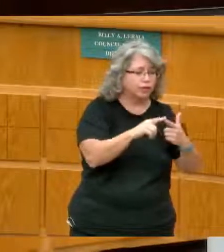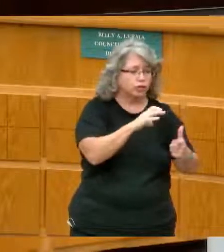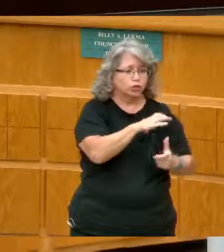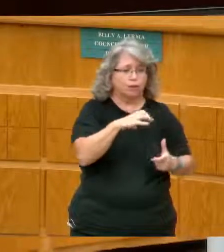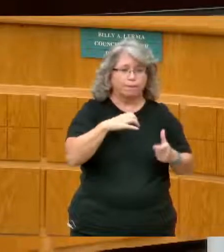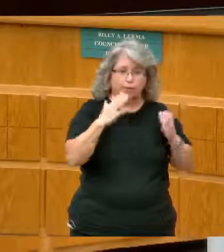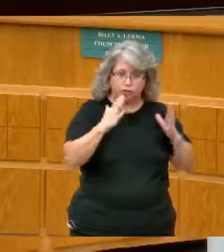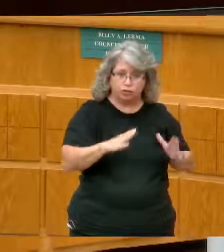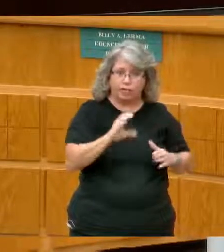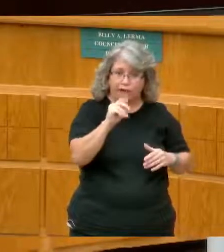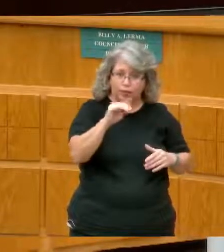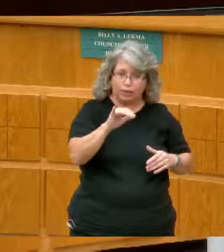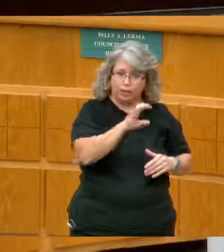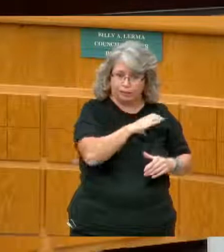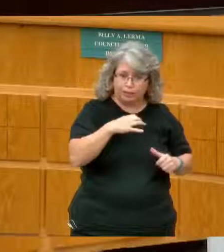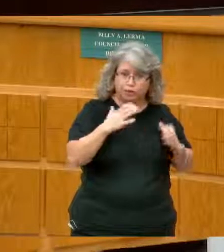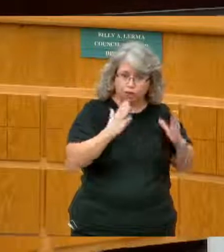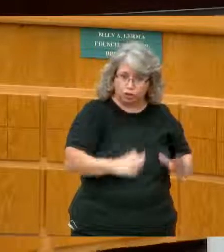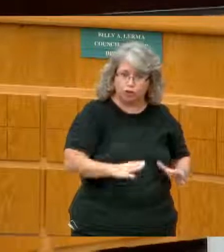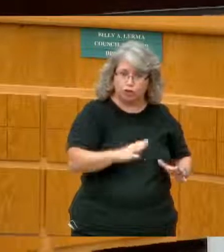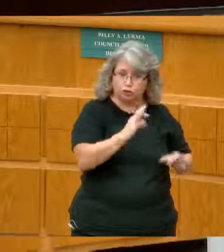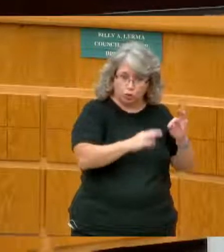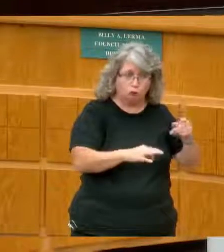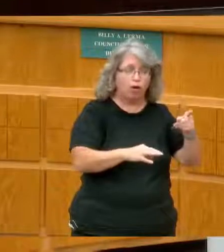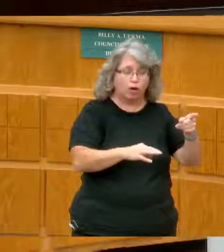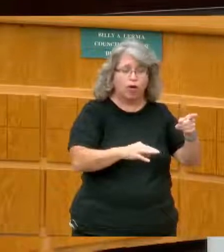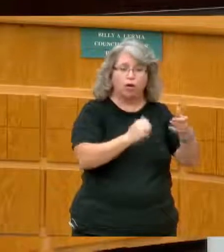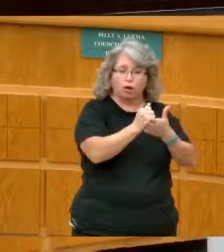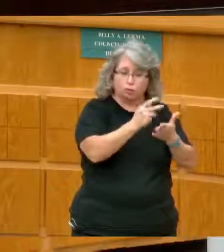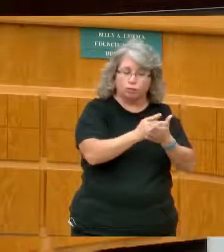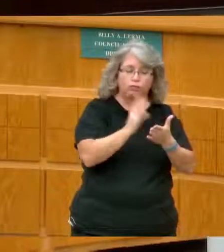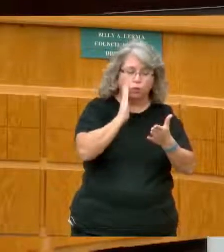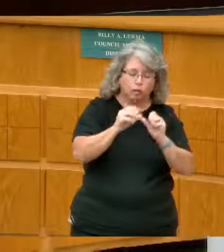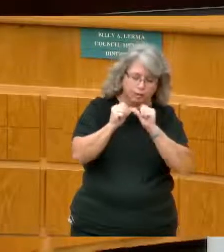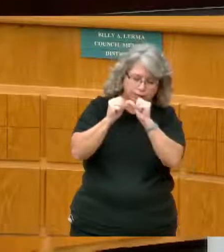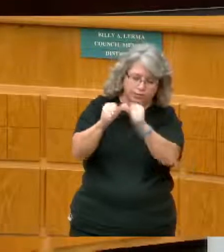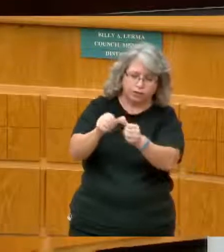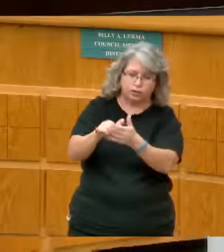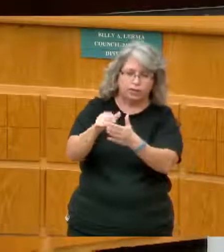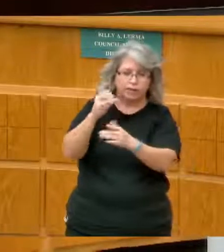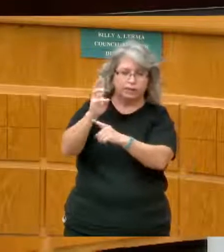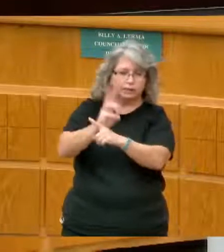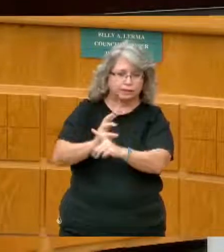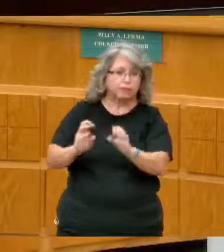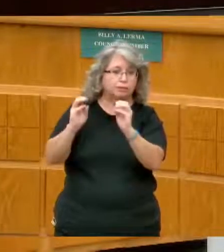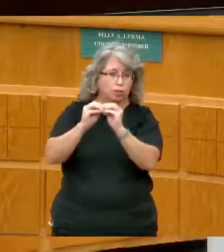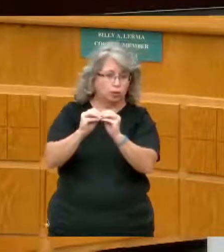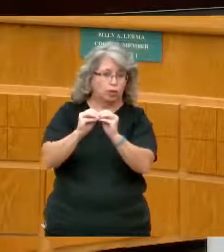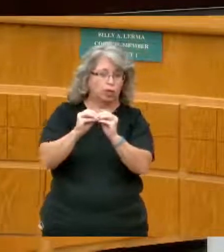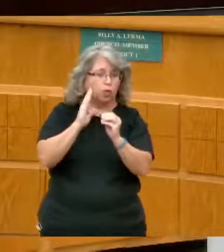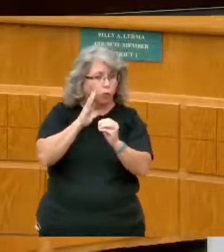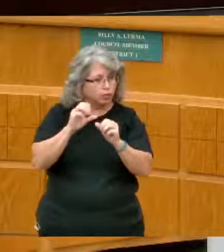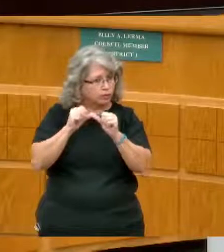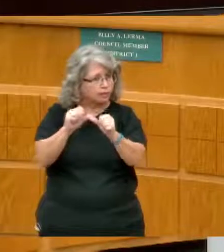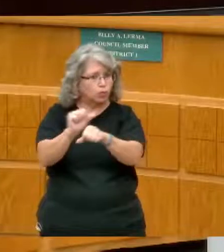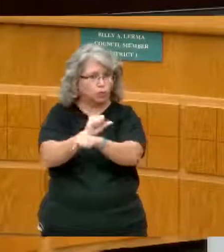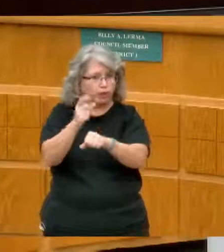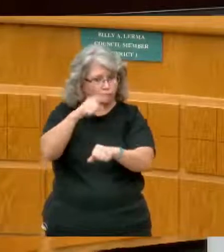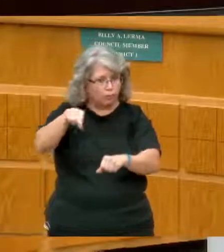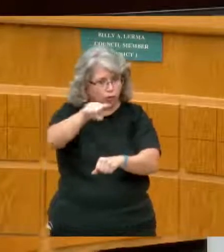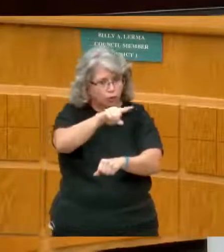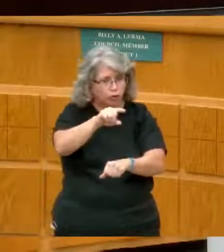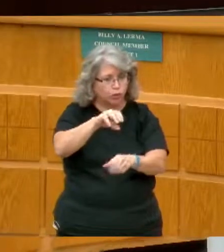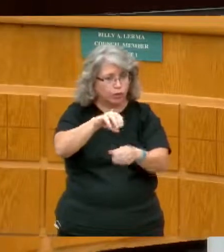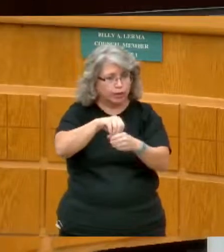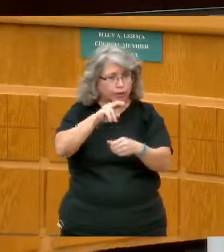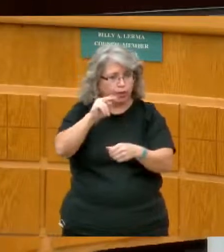on working for you, the residents of Nueces County. Very, very proud about that. We're also still going to be, as I